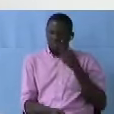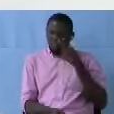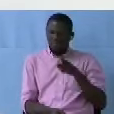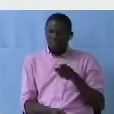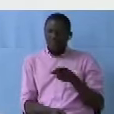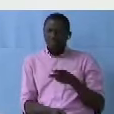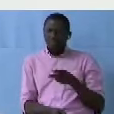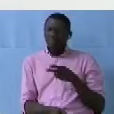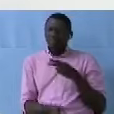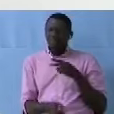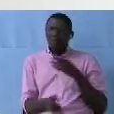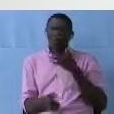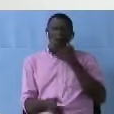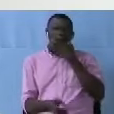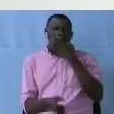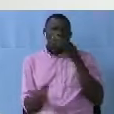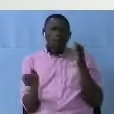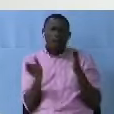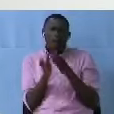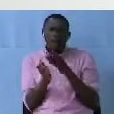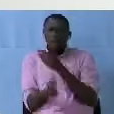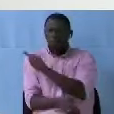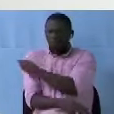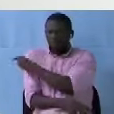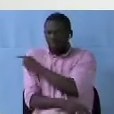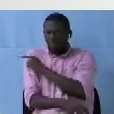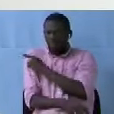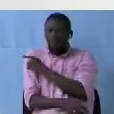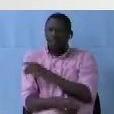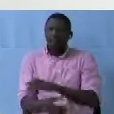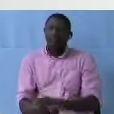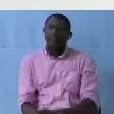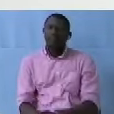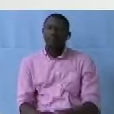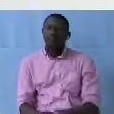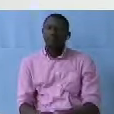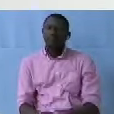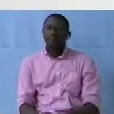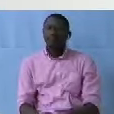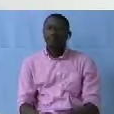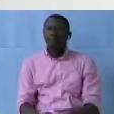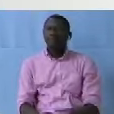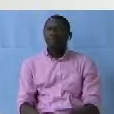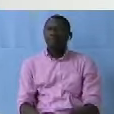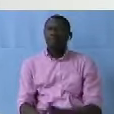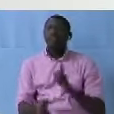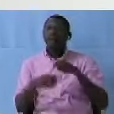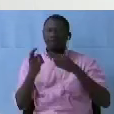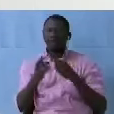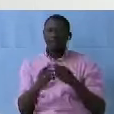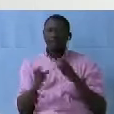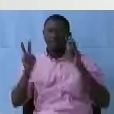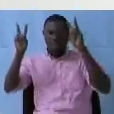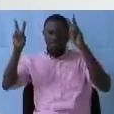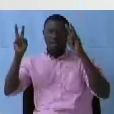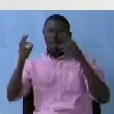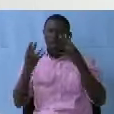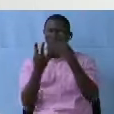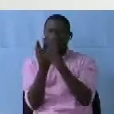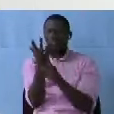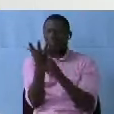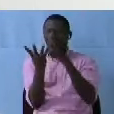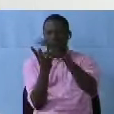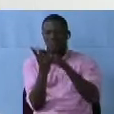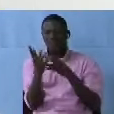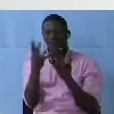anyway one of the and then amna ko xamne mu ko te don amé domi jangoro ji way daf don woné